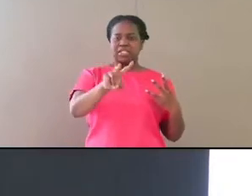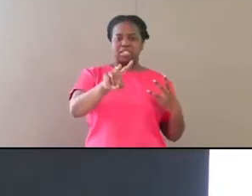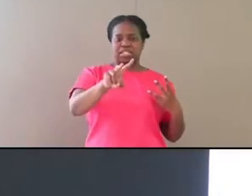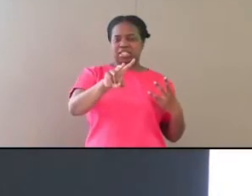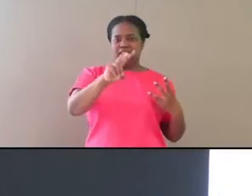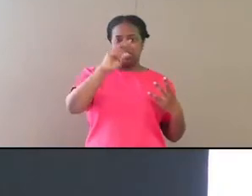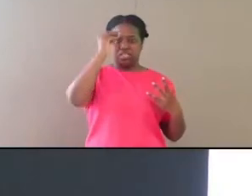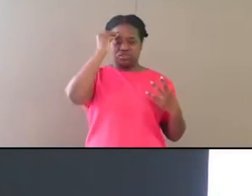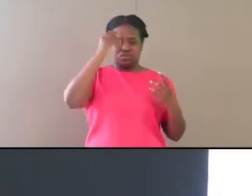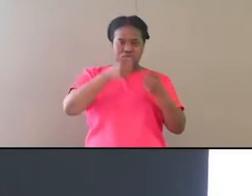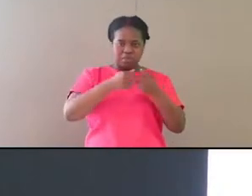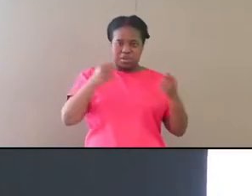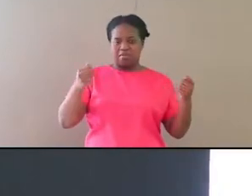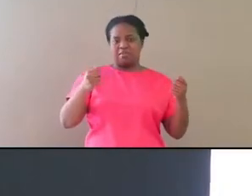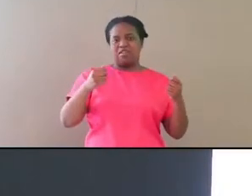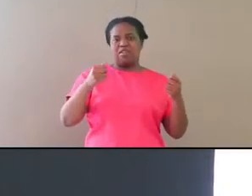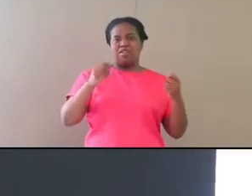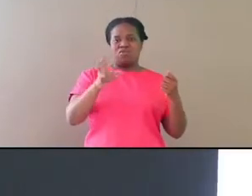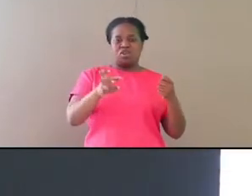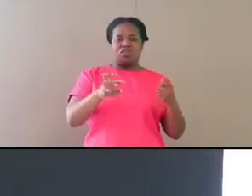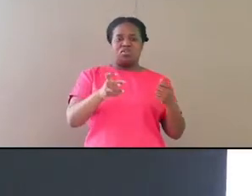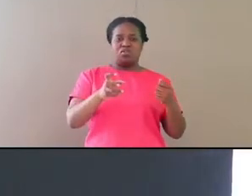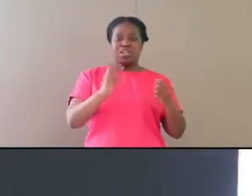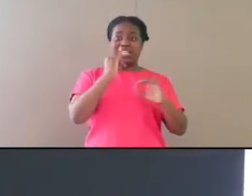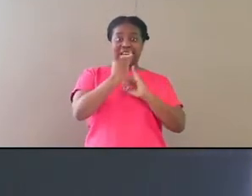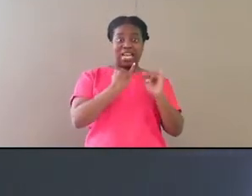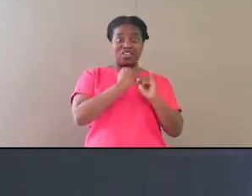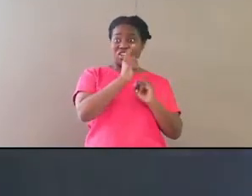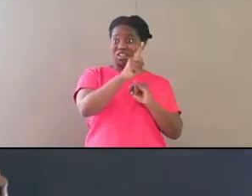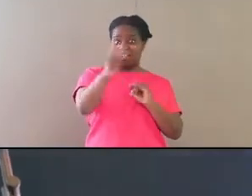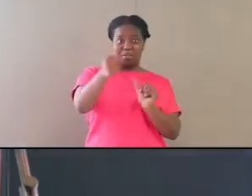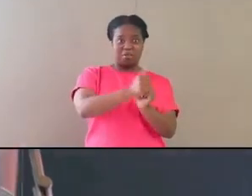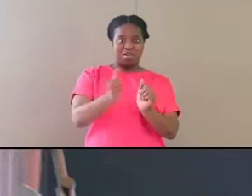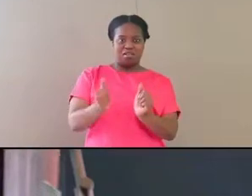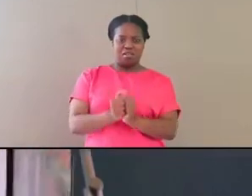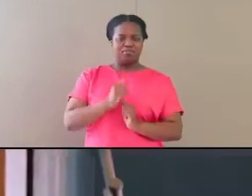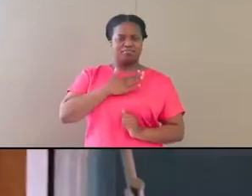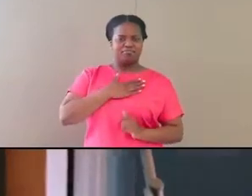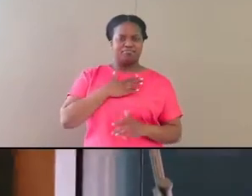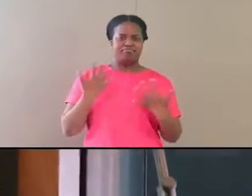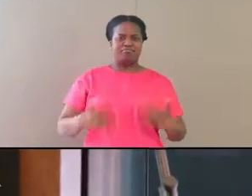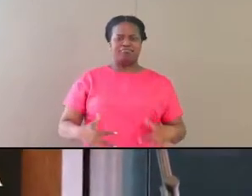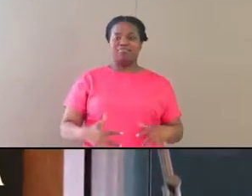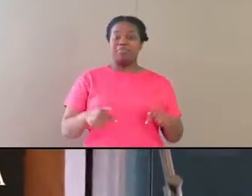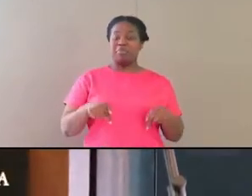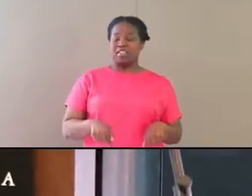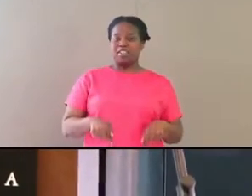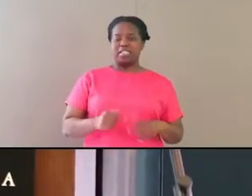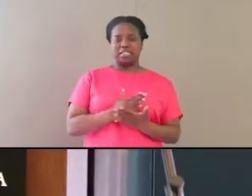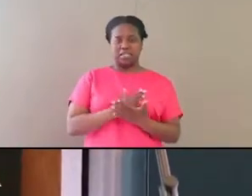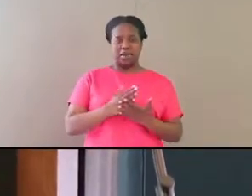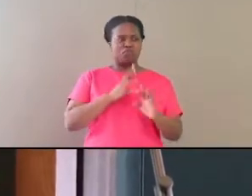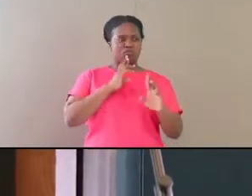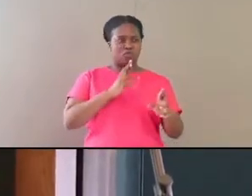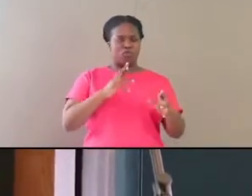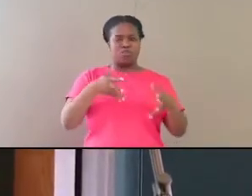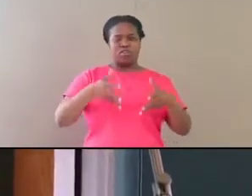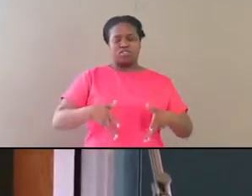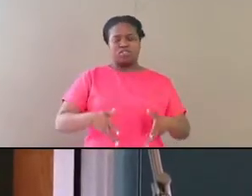partners. It's really fantastic to be able to deliver some of this report today.